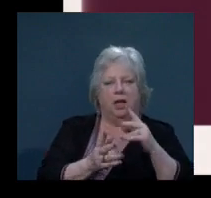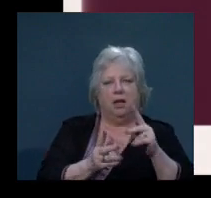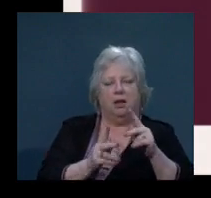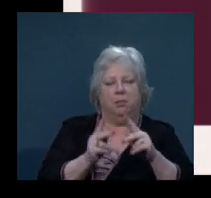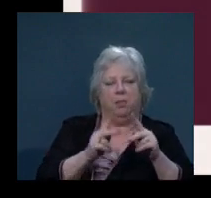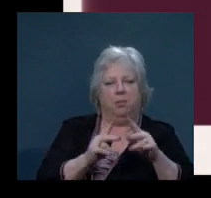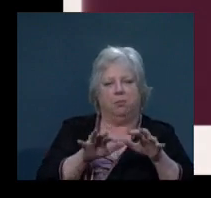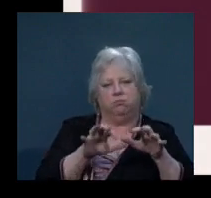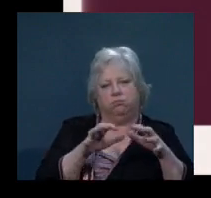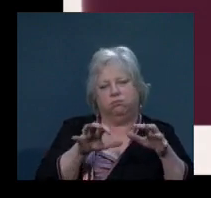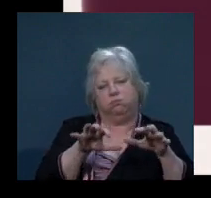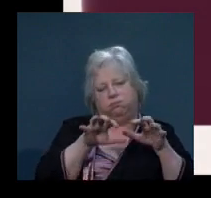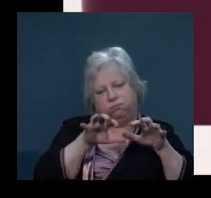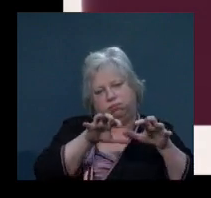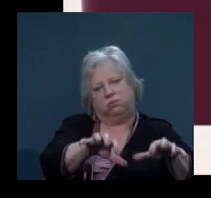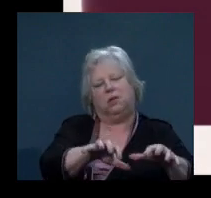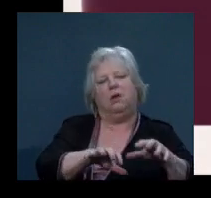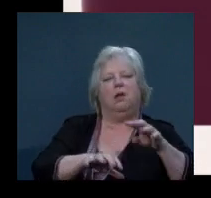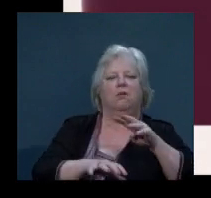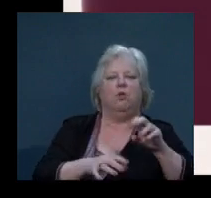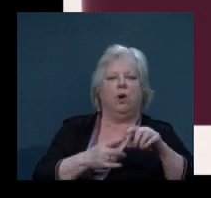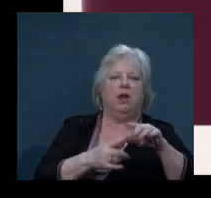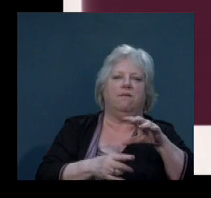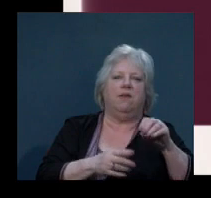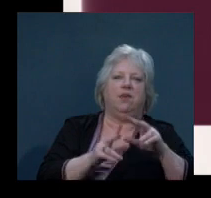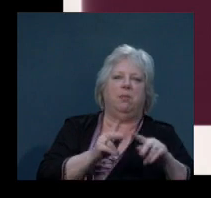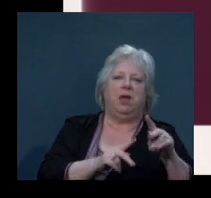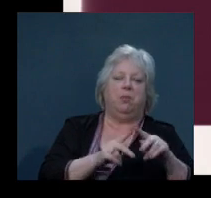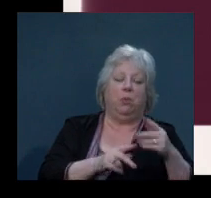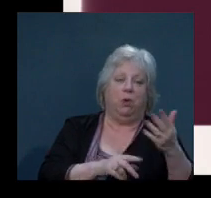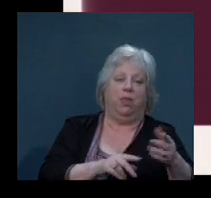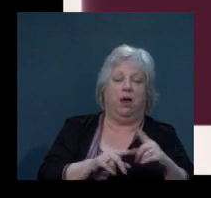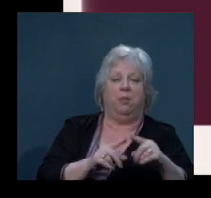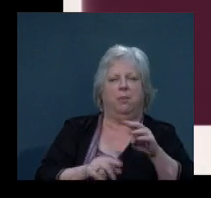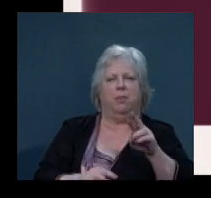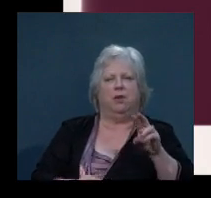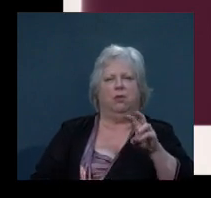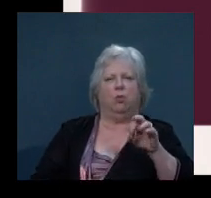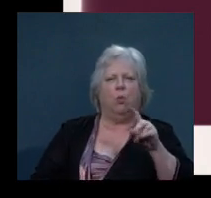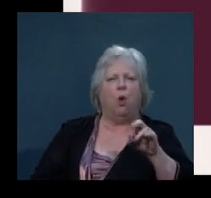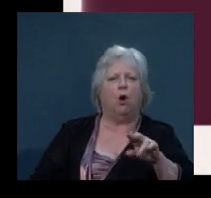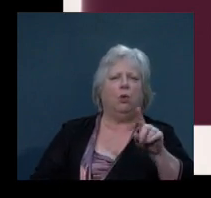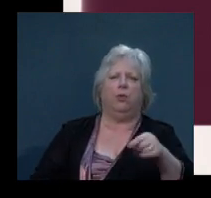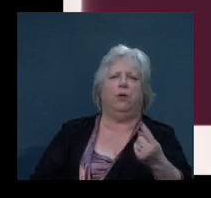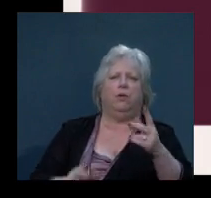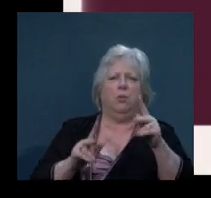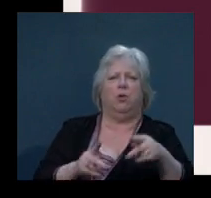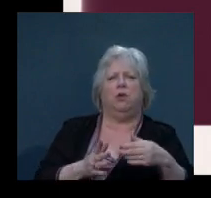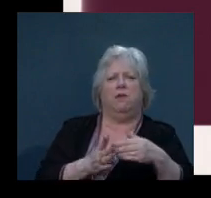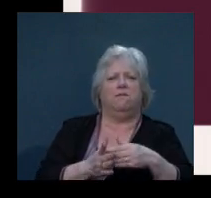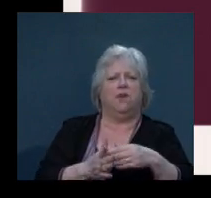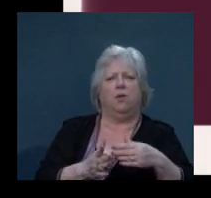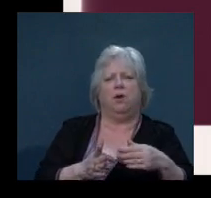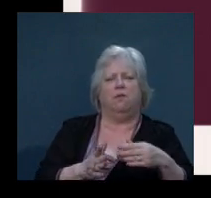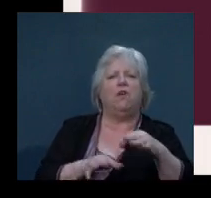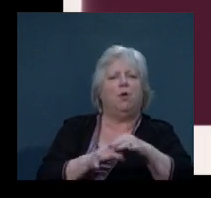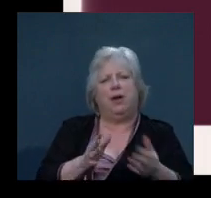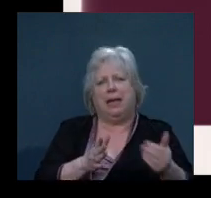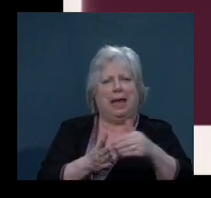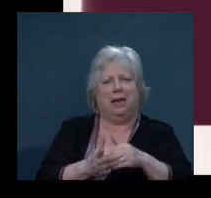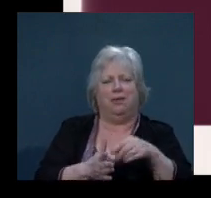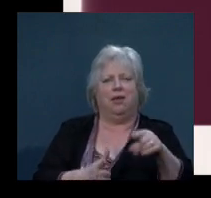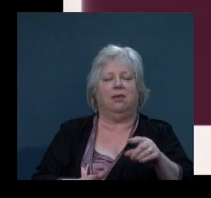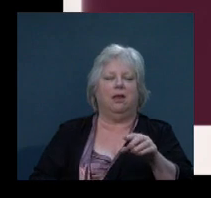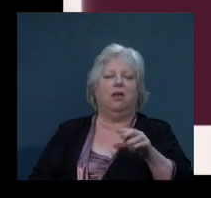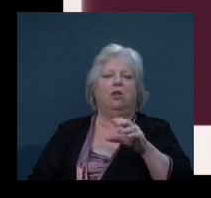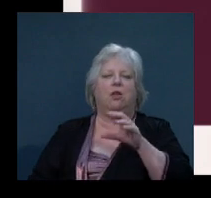meeting, probably 40, 50 people there. Mr. Walker was the only person who voted against supporting this. So the Capitol View Stiff Station